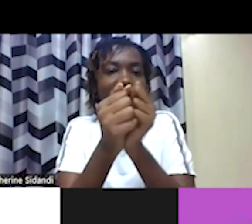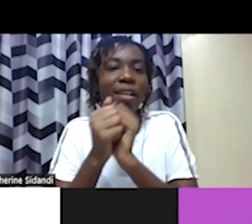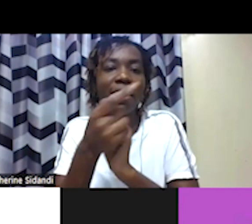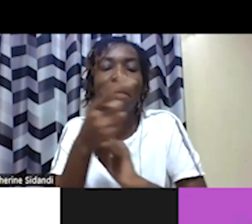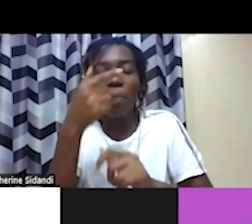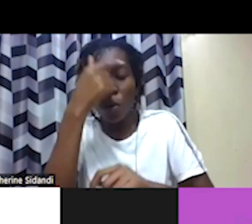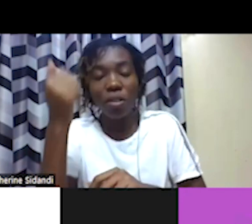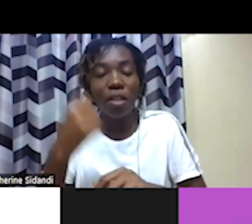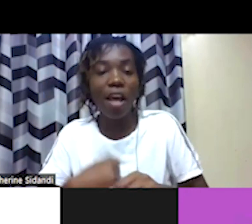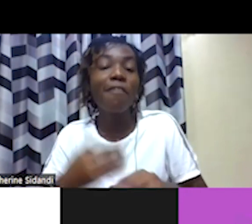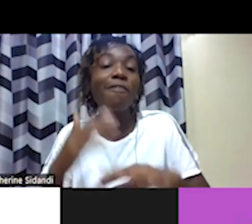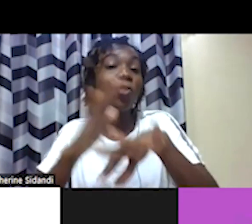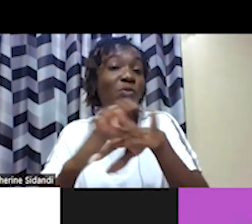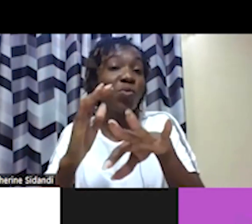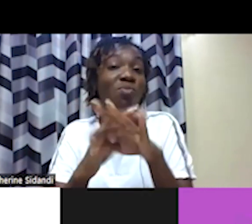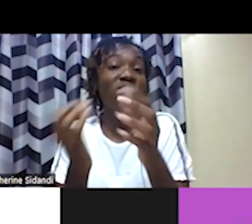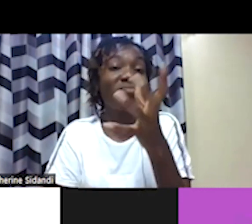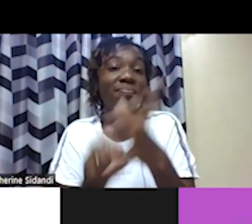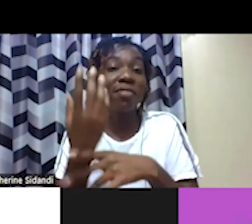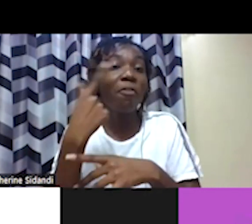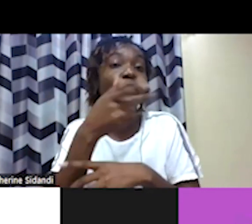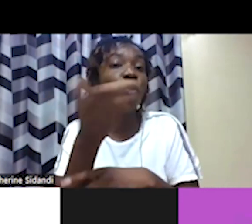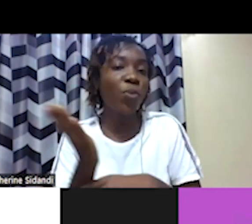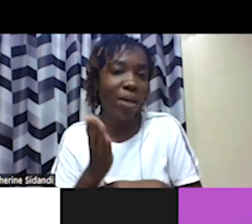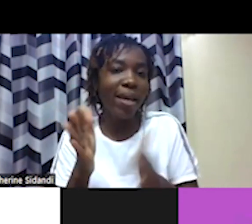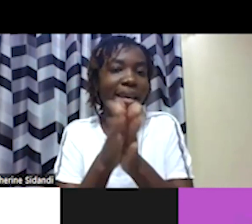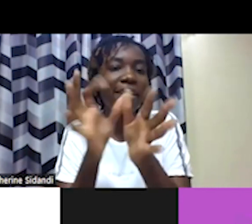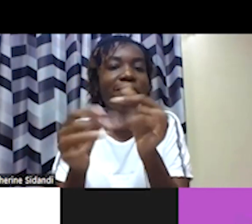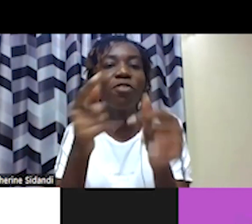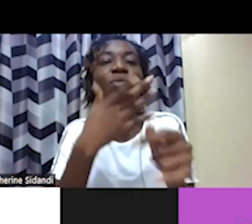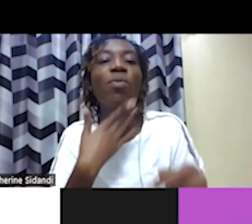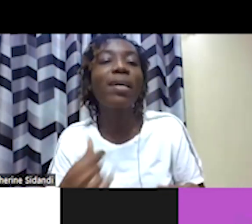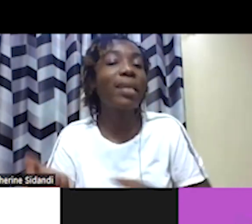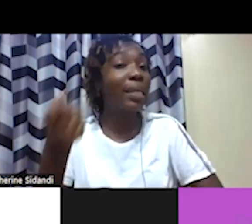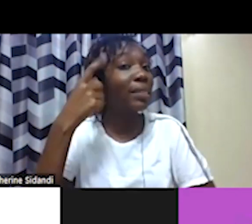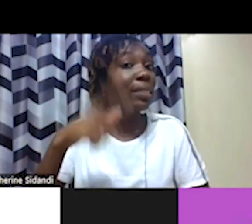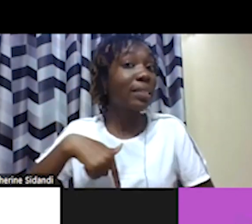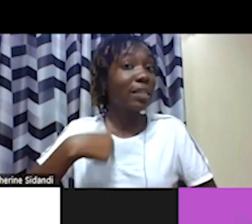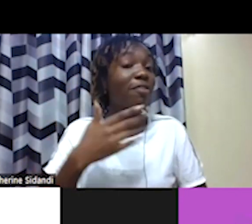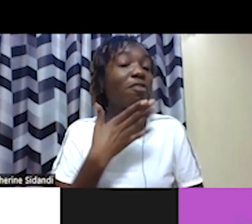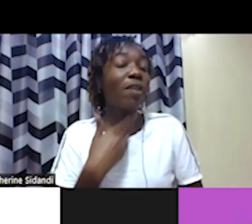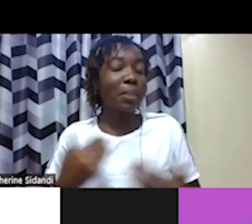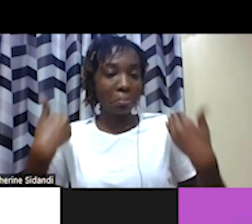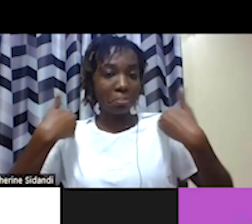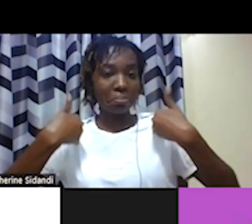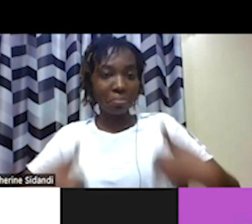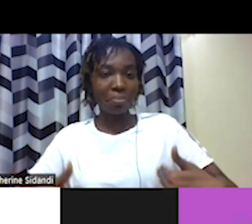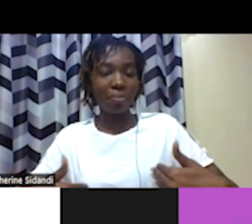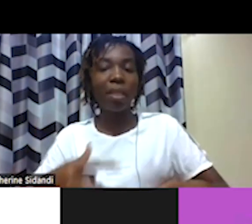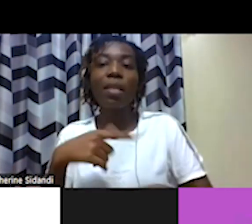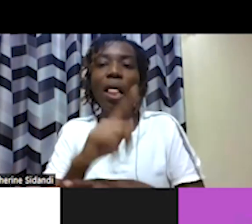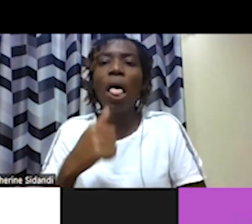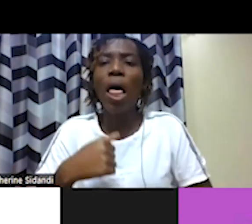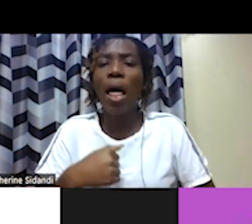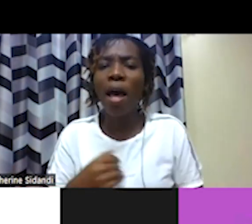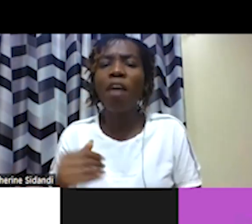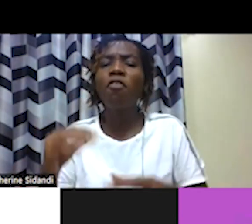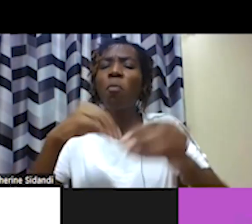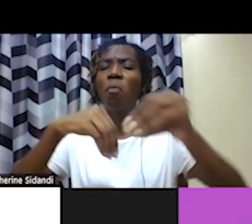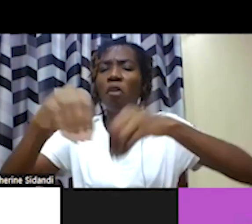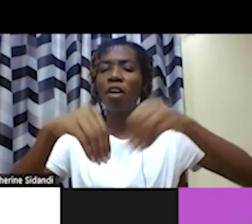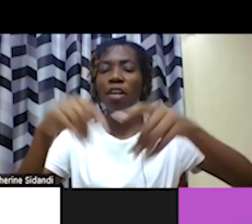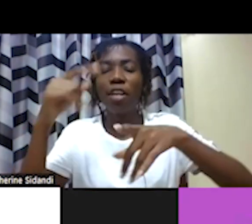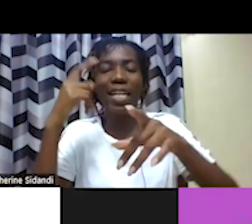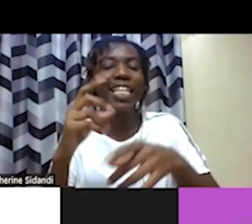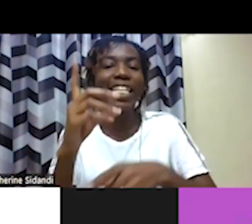good products for you. And then if you're looking to understand yourself, if you want to do personality, they also have a very model. They call it the